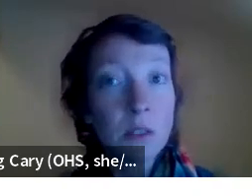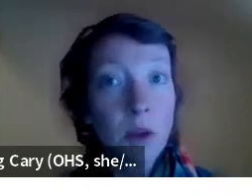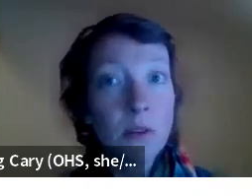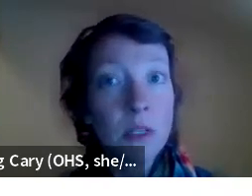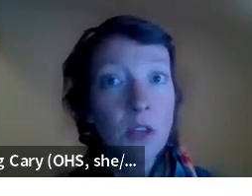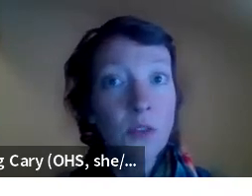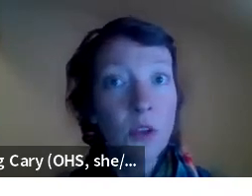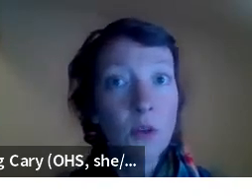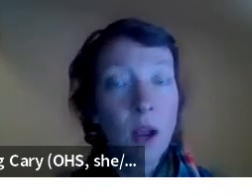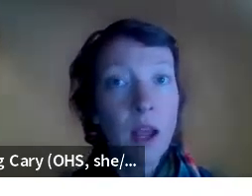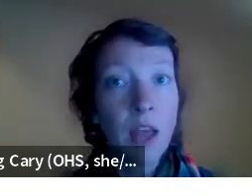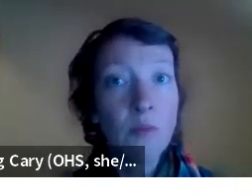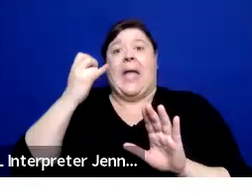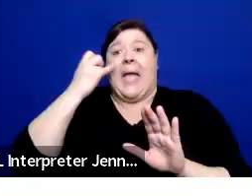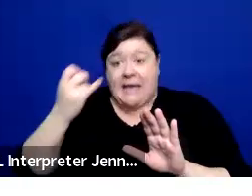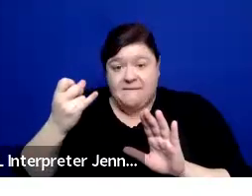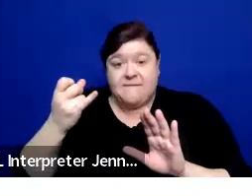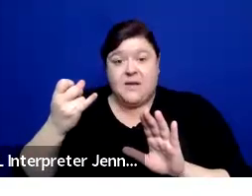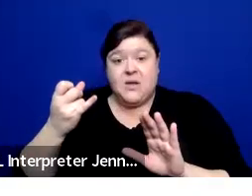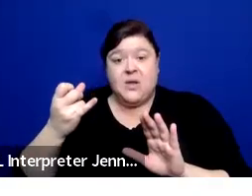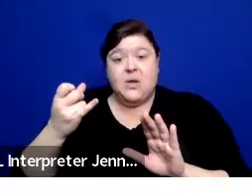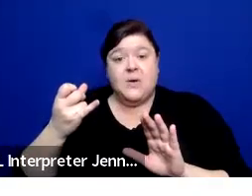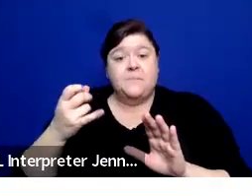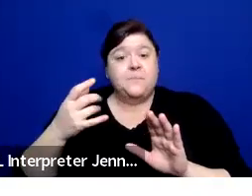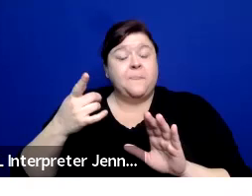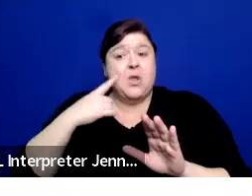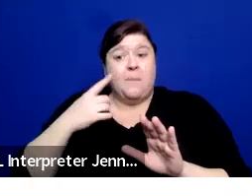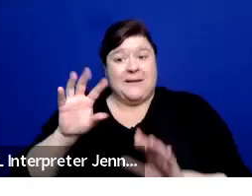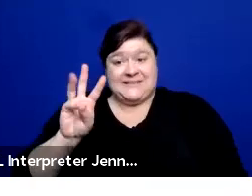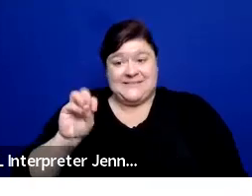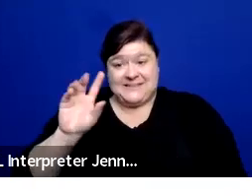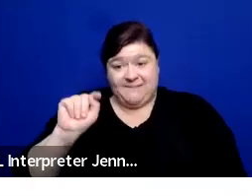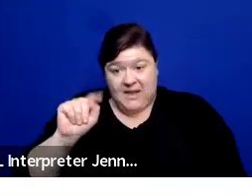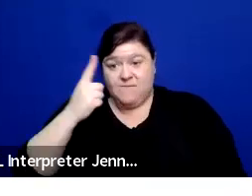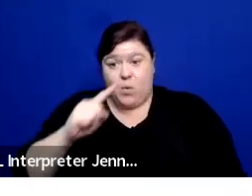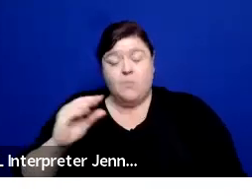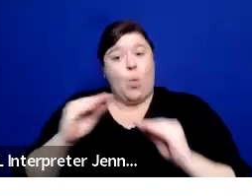considered exposed if you have been within 6 feet for greater than 15 minutes.